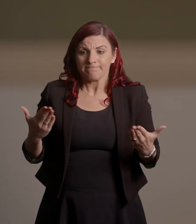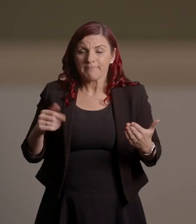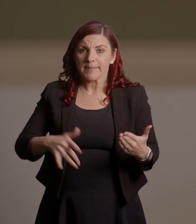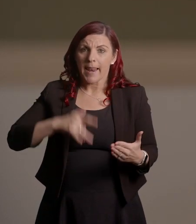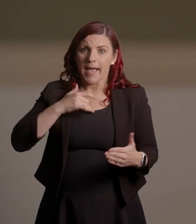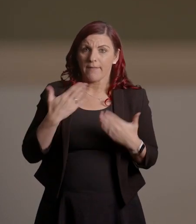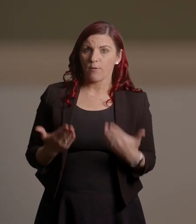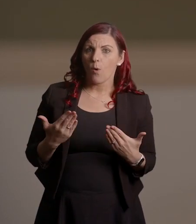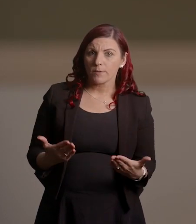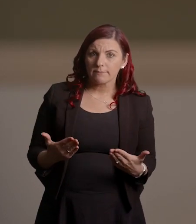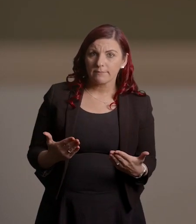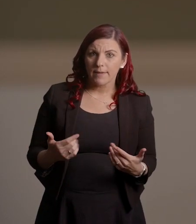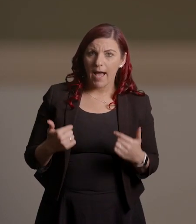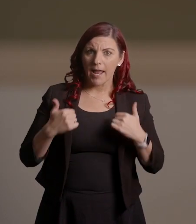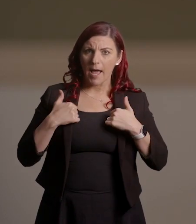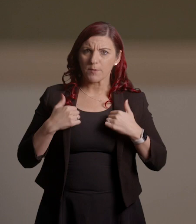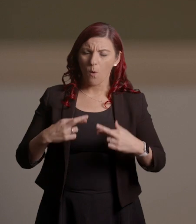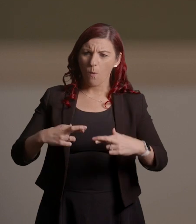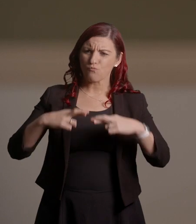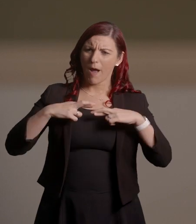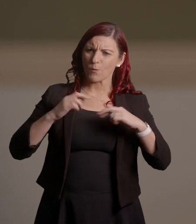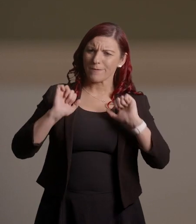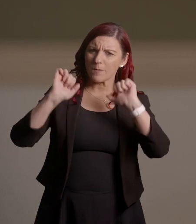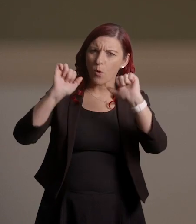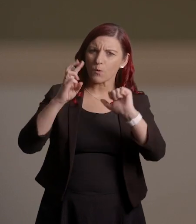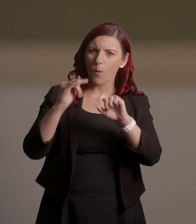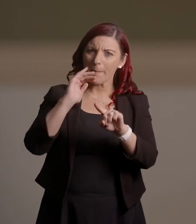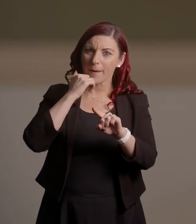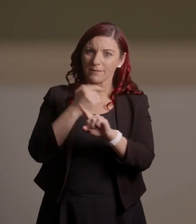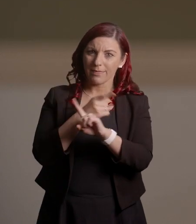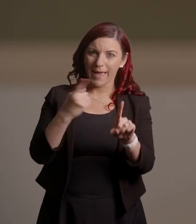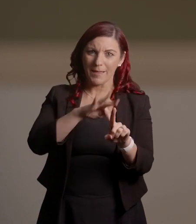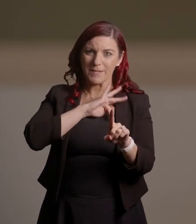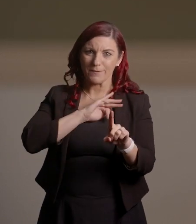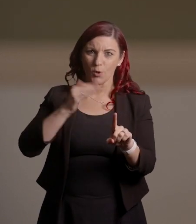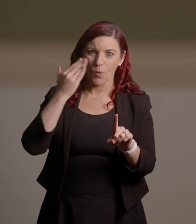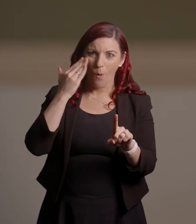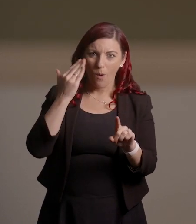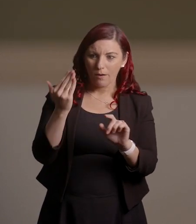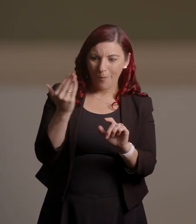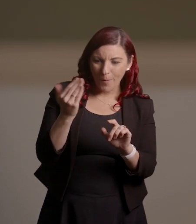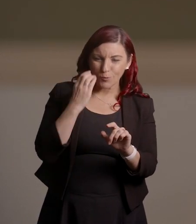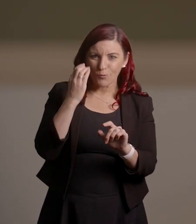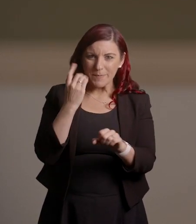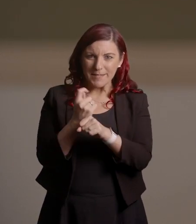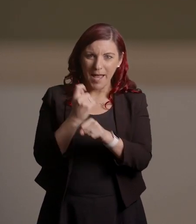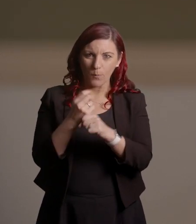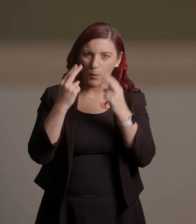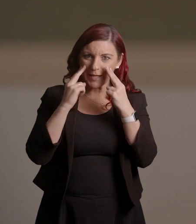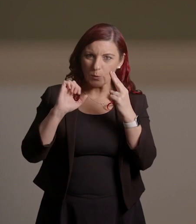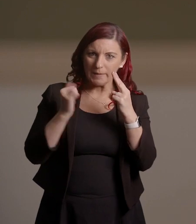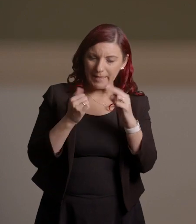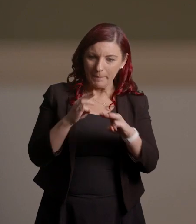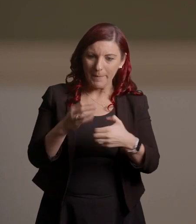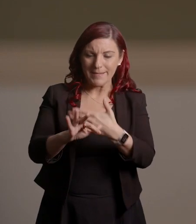have to do. And I'm incredibly proud of the fans, to be honest, because they also themselves know, listen, coming up to Christmas especially, we have